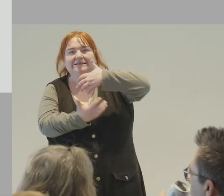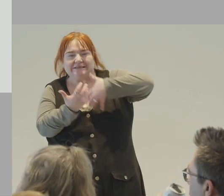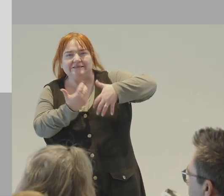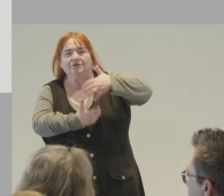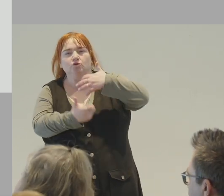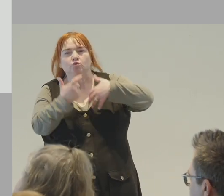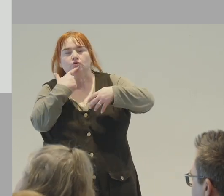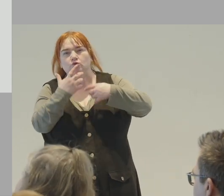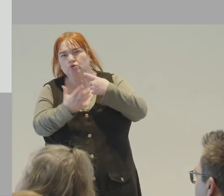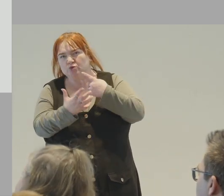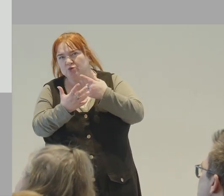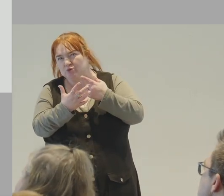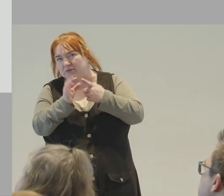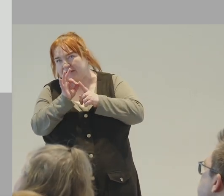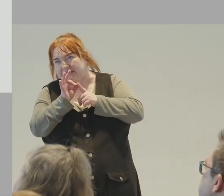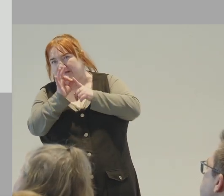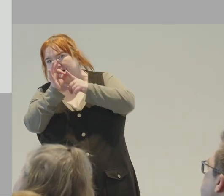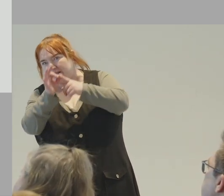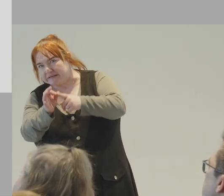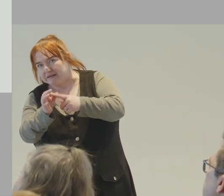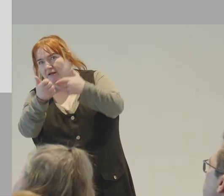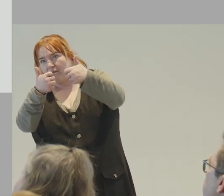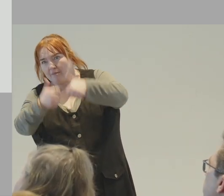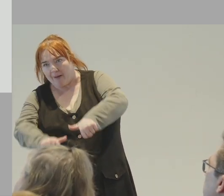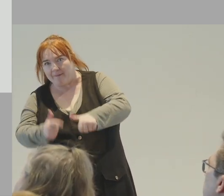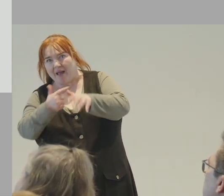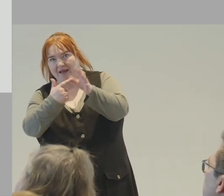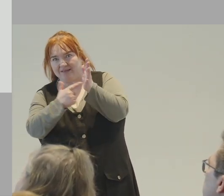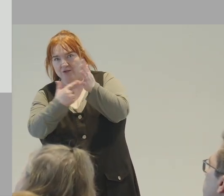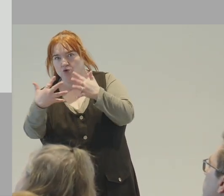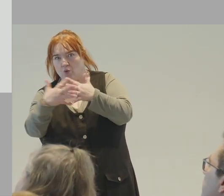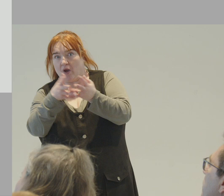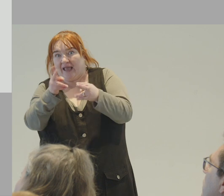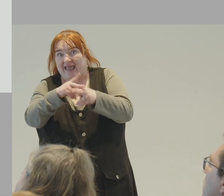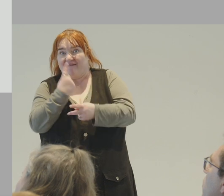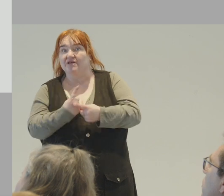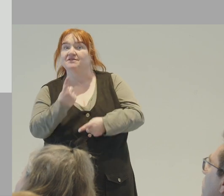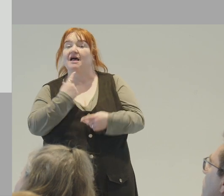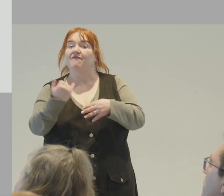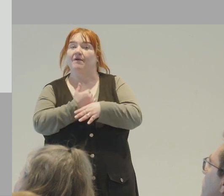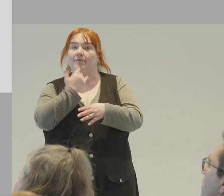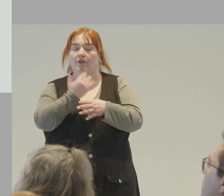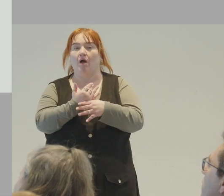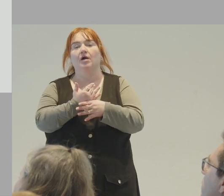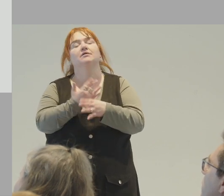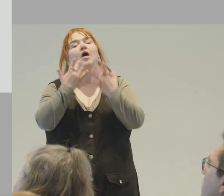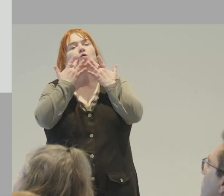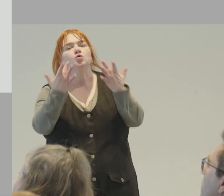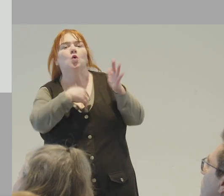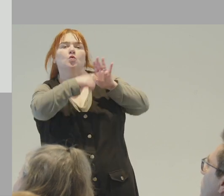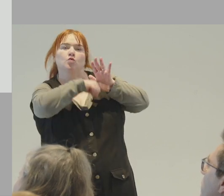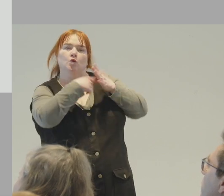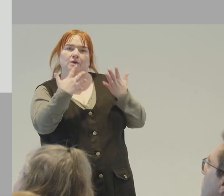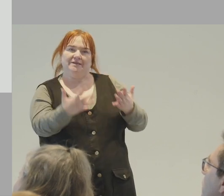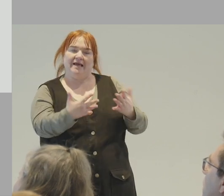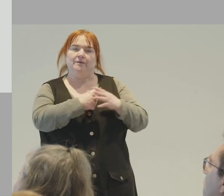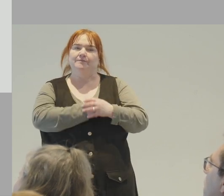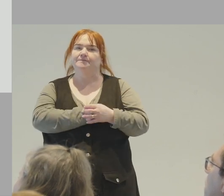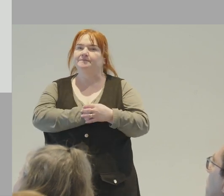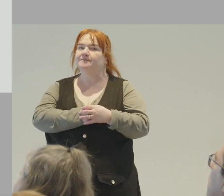it if you're self-employed than if you're employed or on payroll. Let's look at some of those. So, as I said